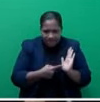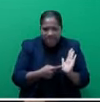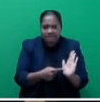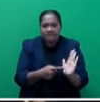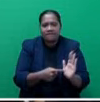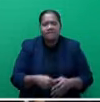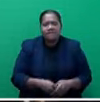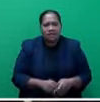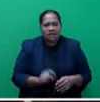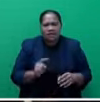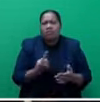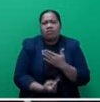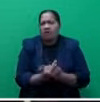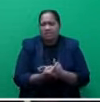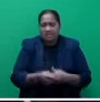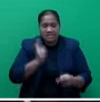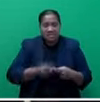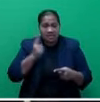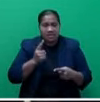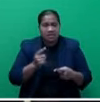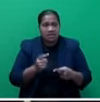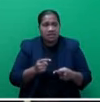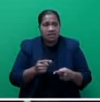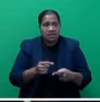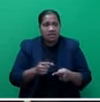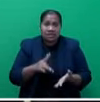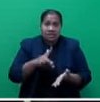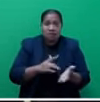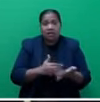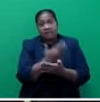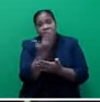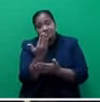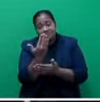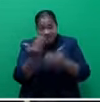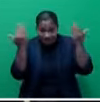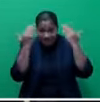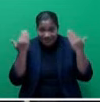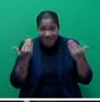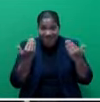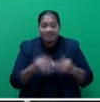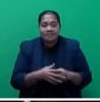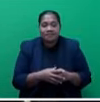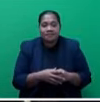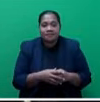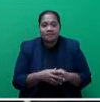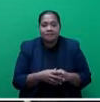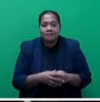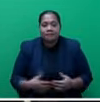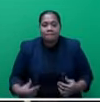Then suddenly in the middle of the day, Mr. Speaker, you